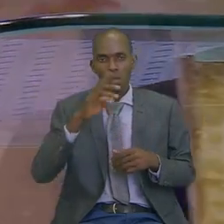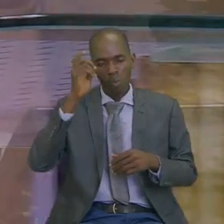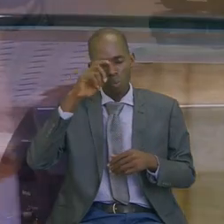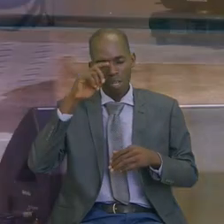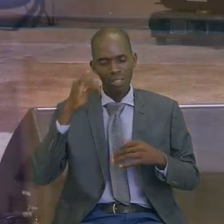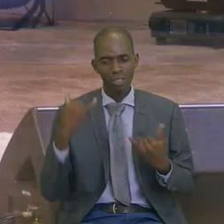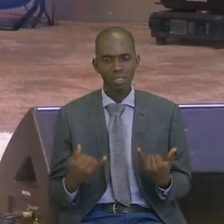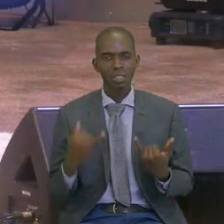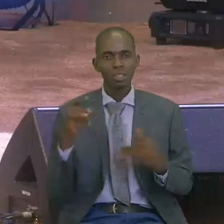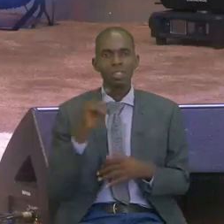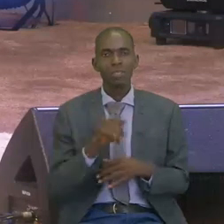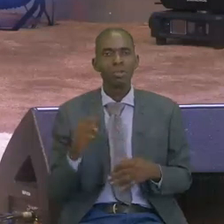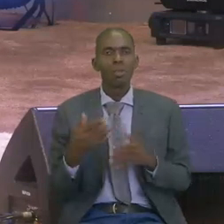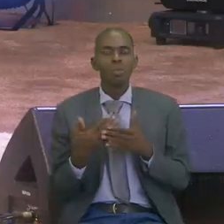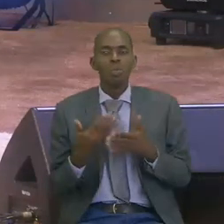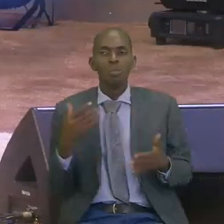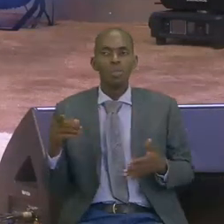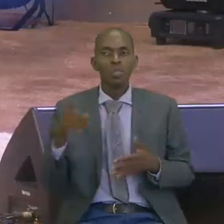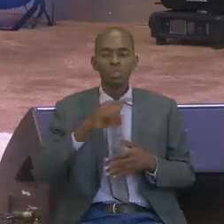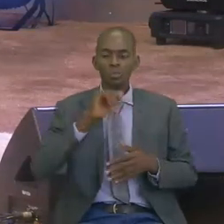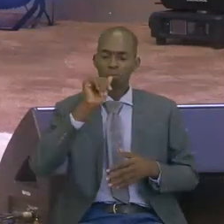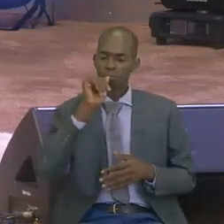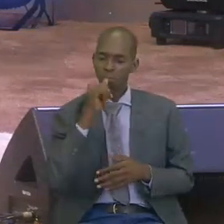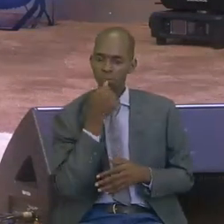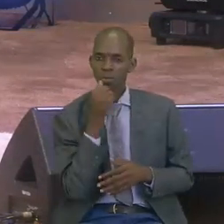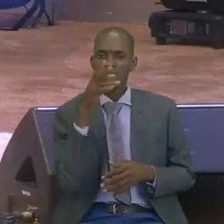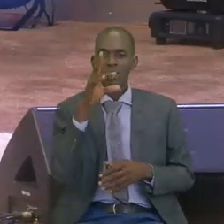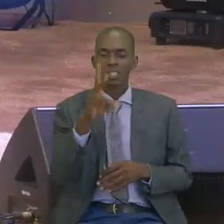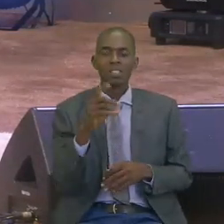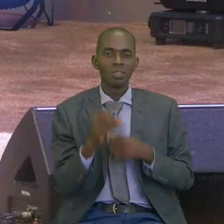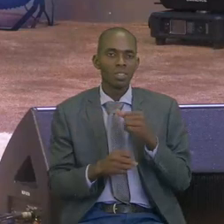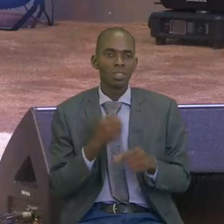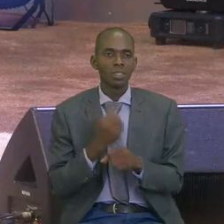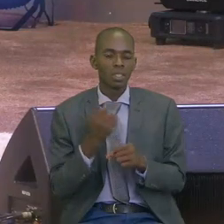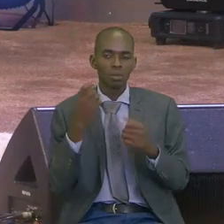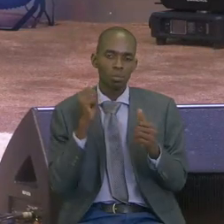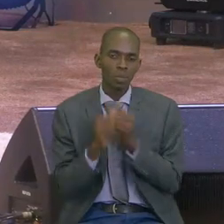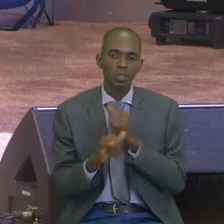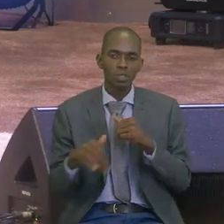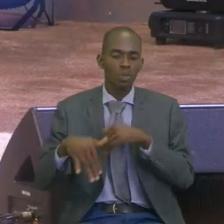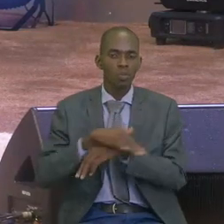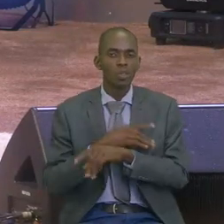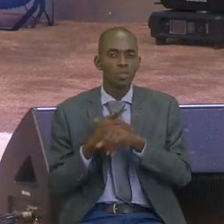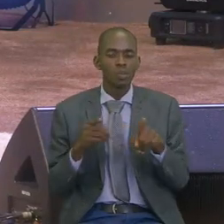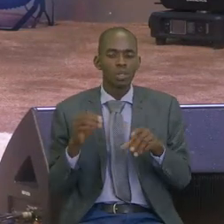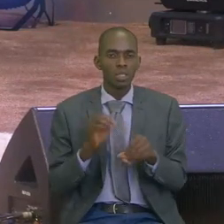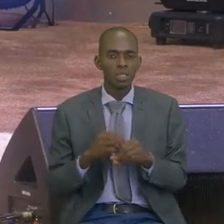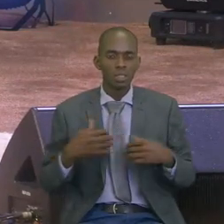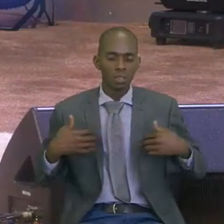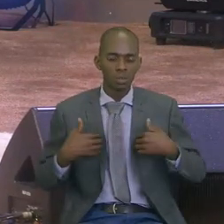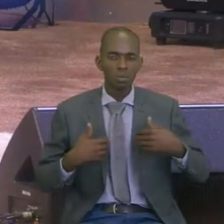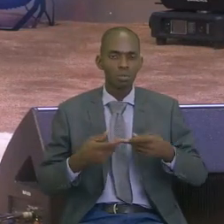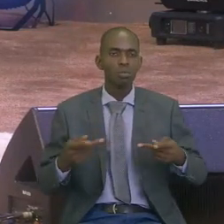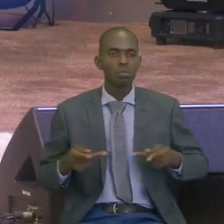are subdued, seven seasons passing over you, believe the word of God and be wise now therefore, O